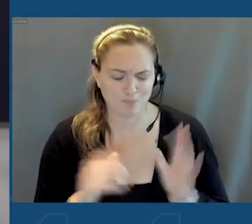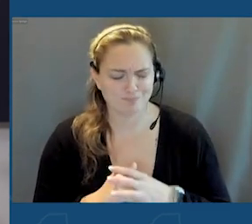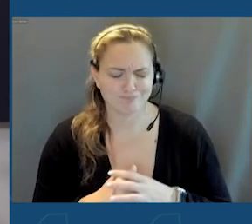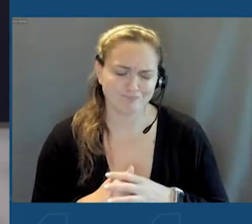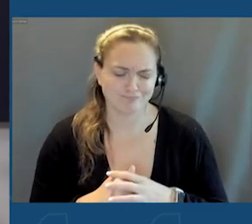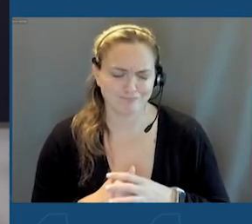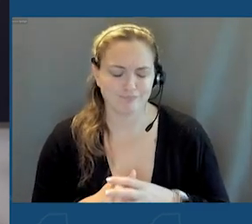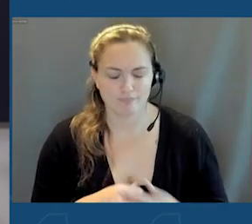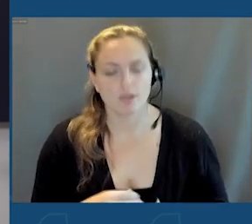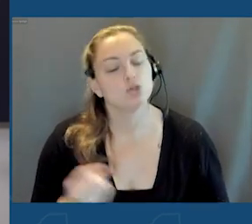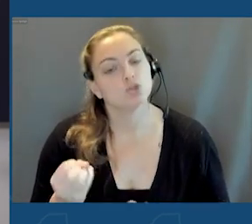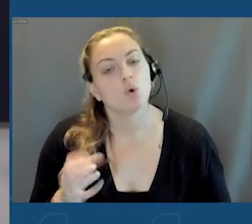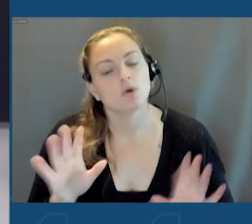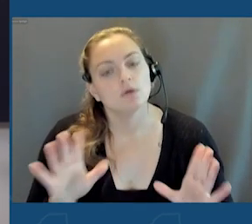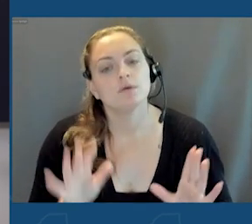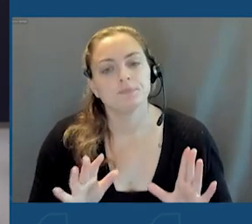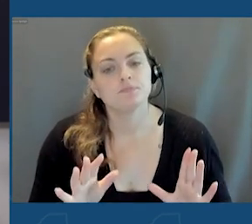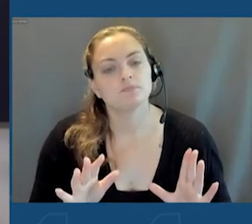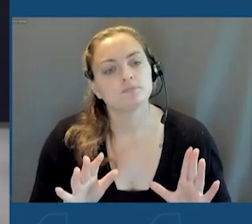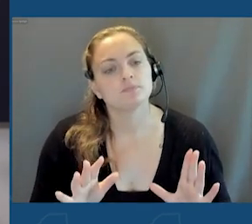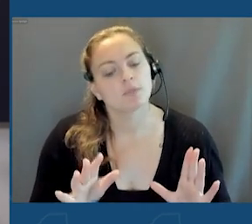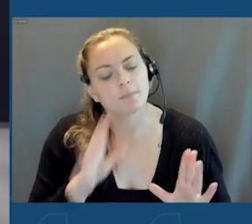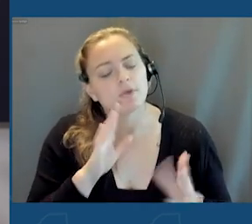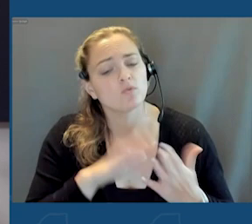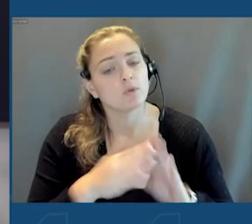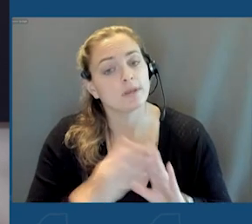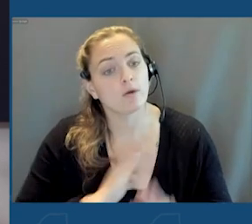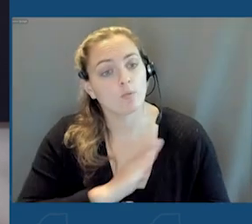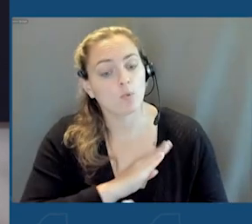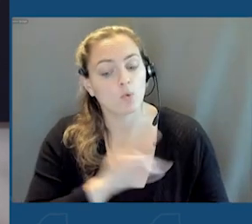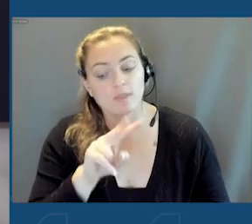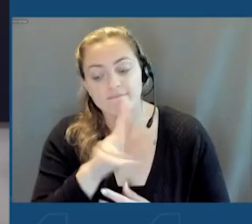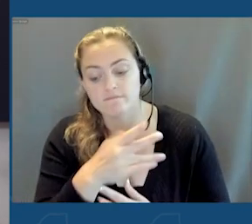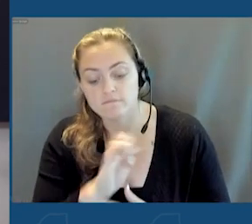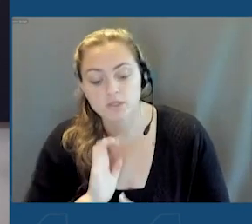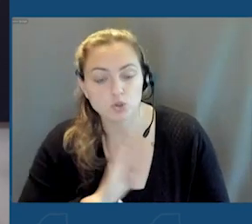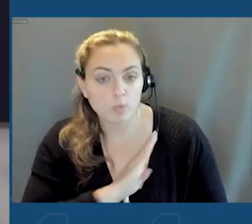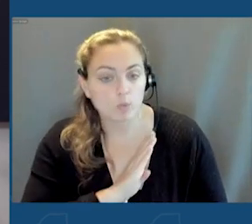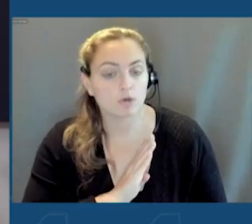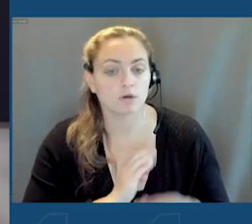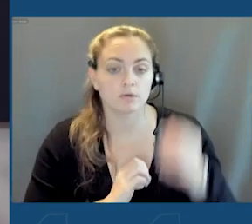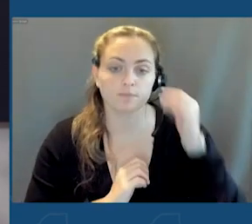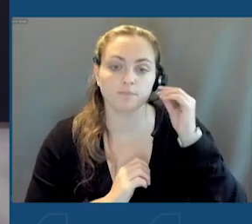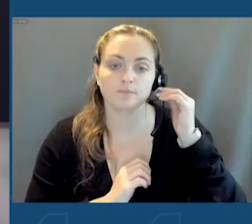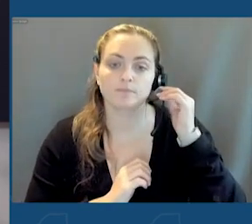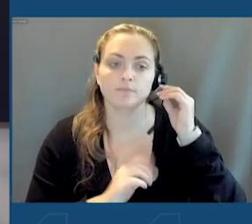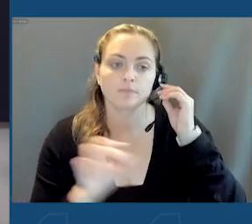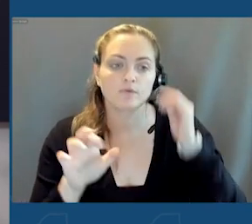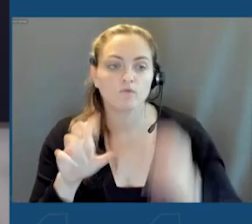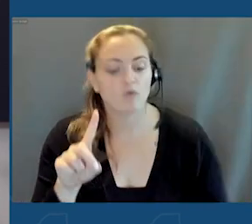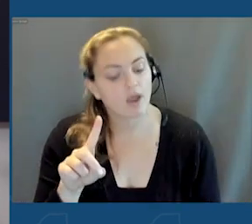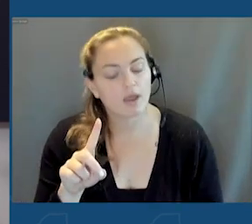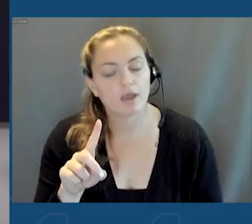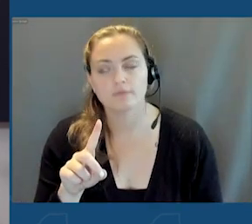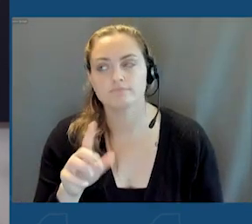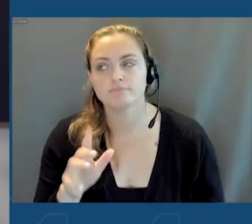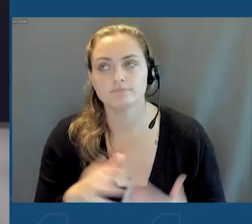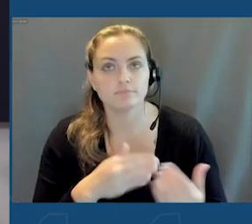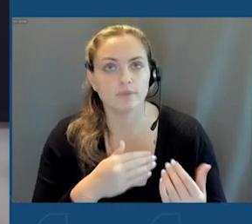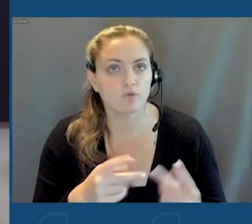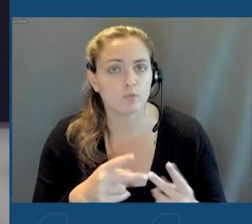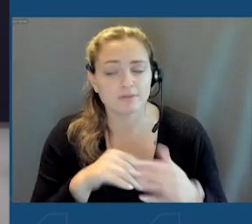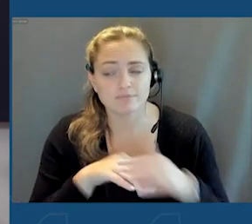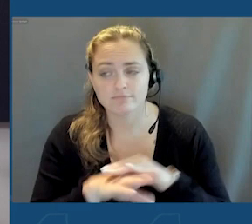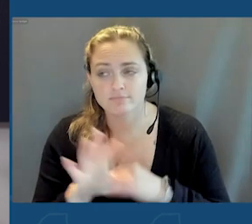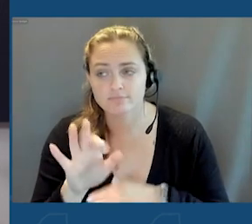Yeah. And so, but just to the town board, to the village board, Fred, whenever I go in Fred's